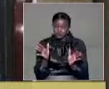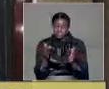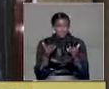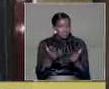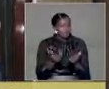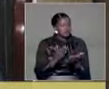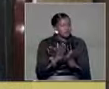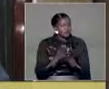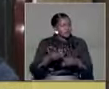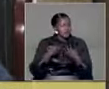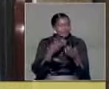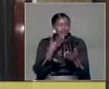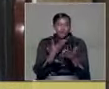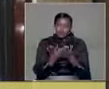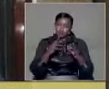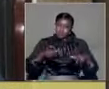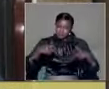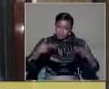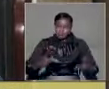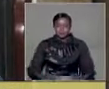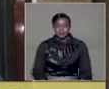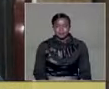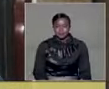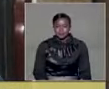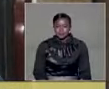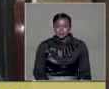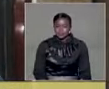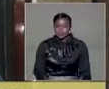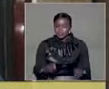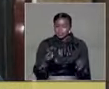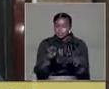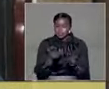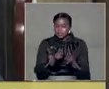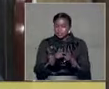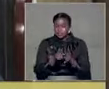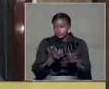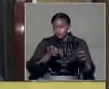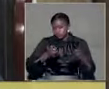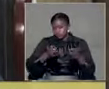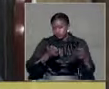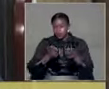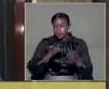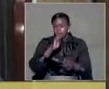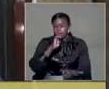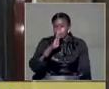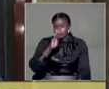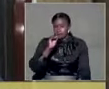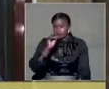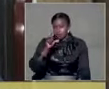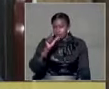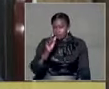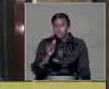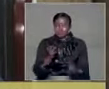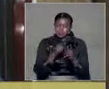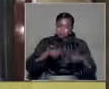bringing result, which I said, in the control of Ebola. So we will give it. We